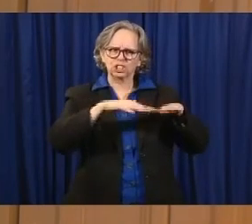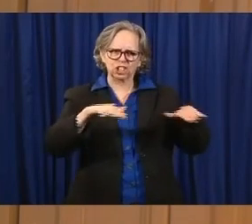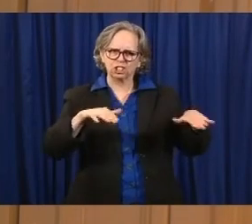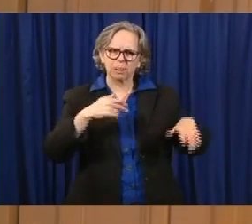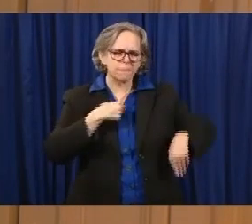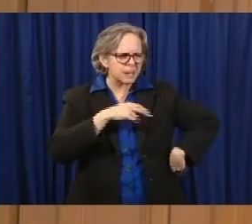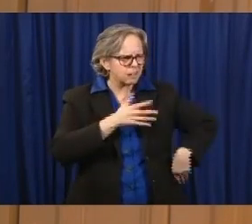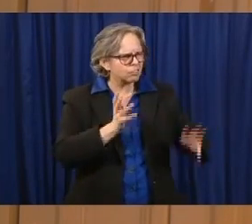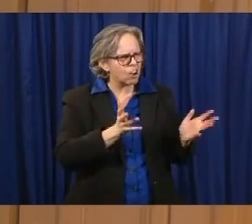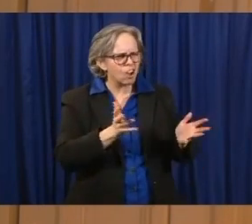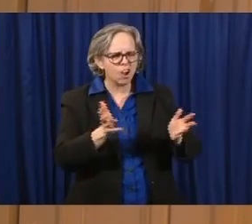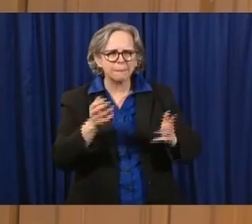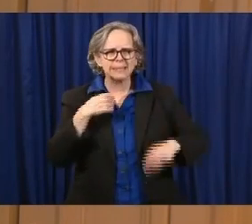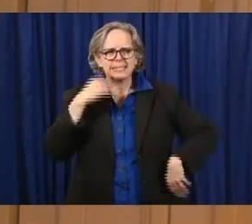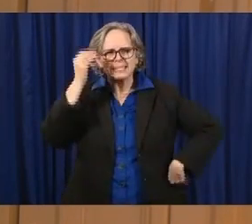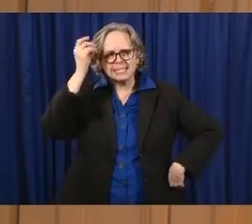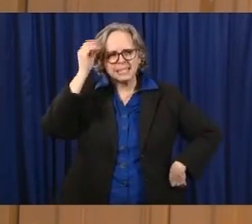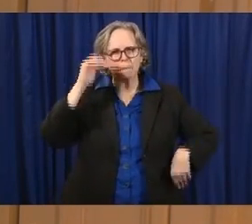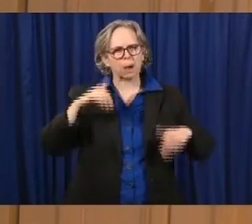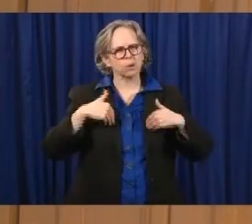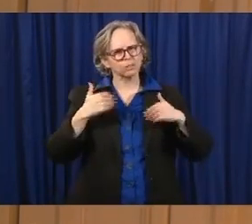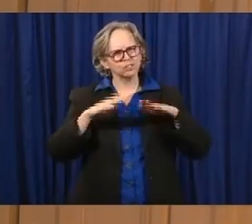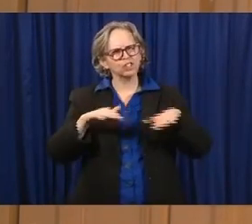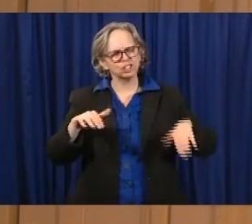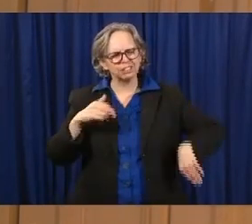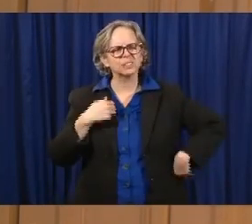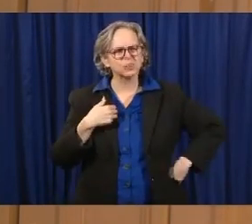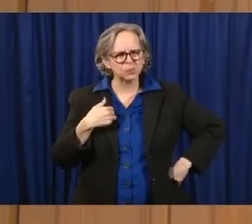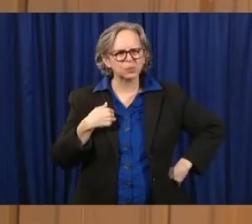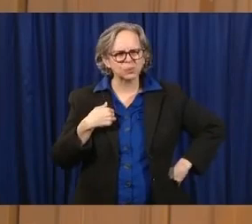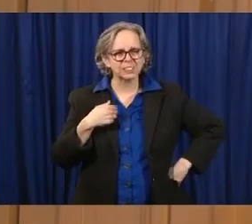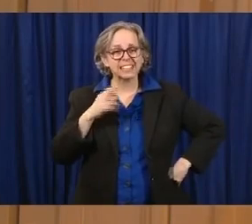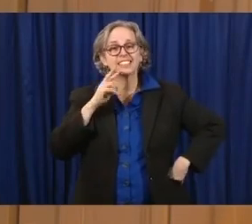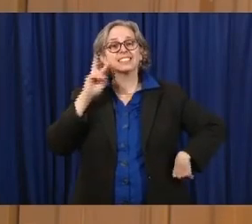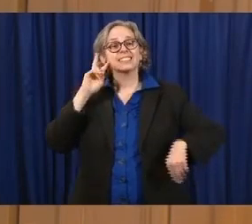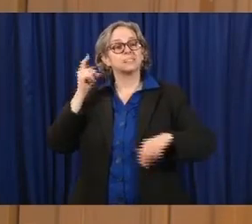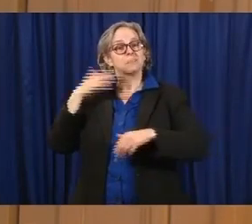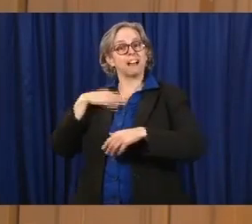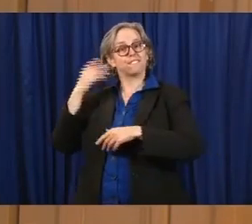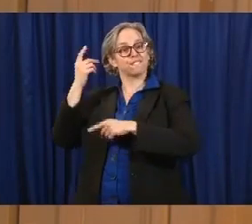with young children, a friend of mine yesterday sent me some pictures.